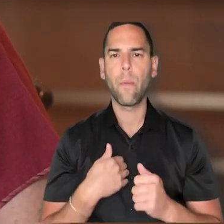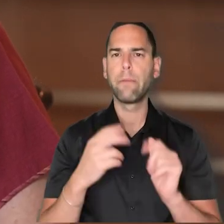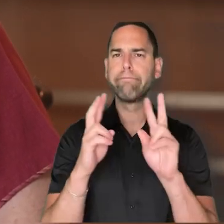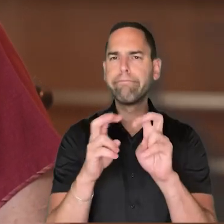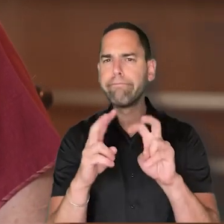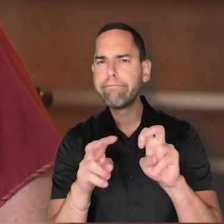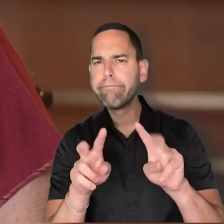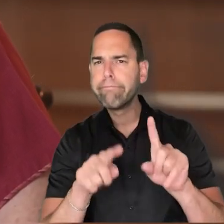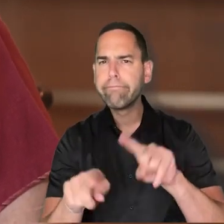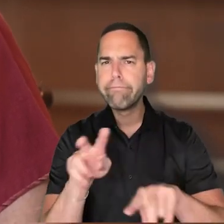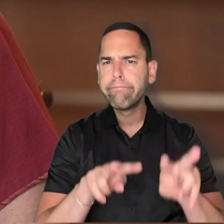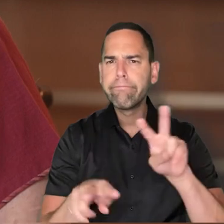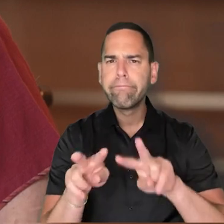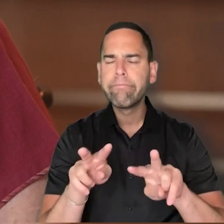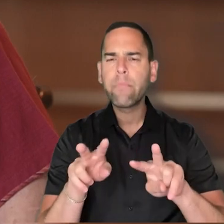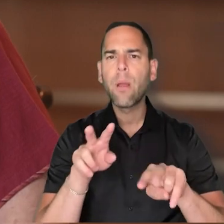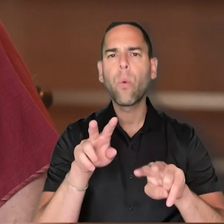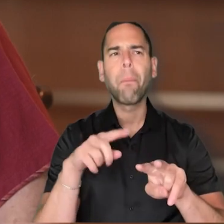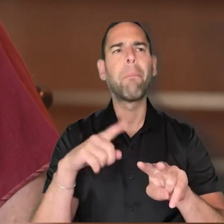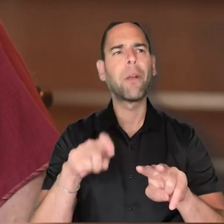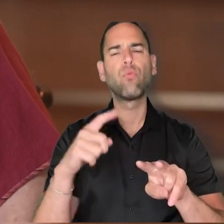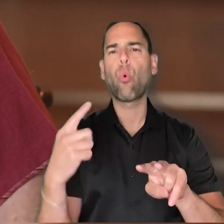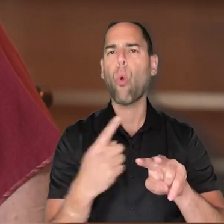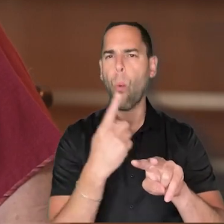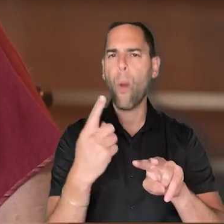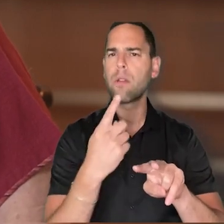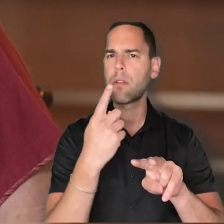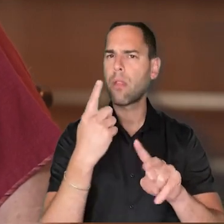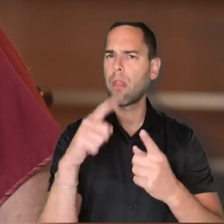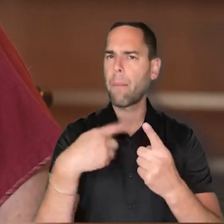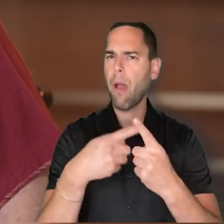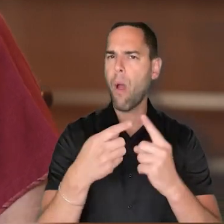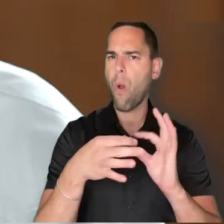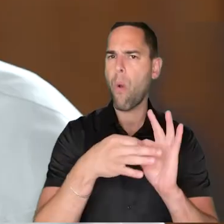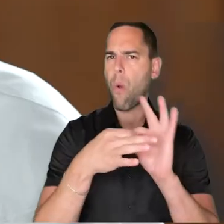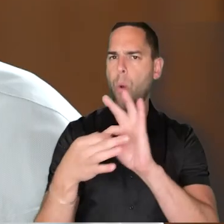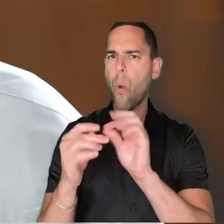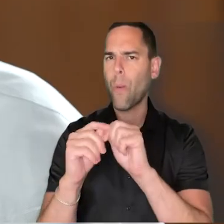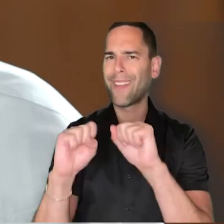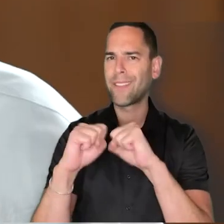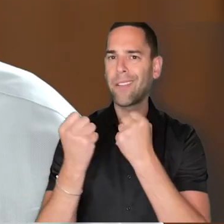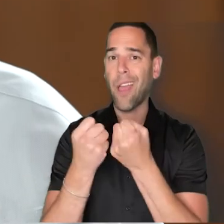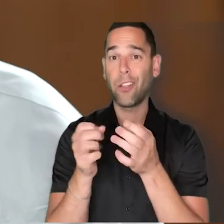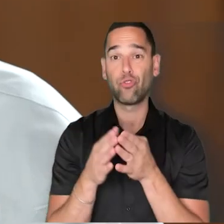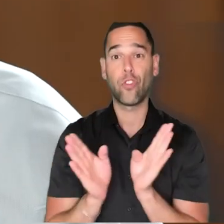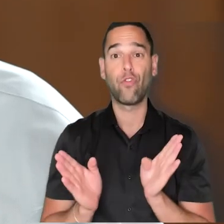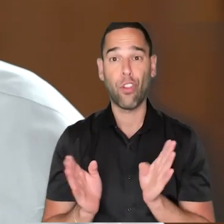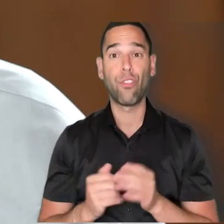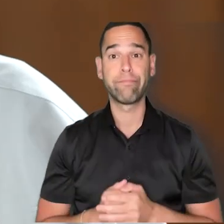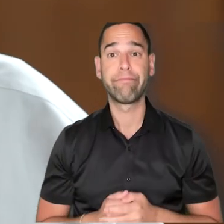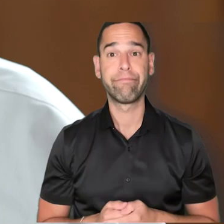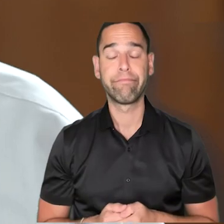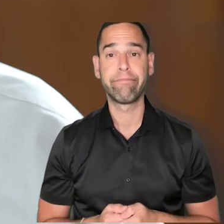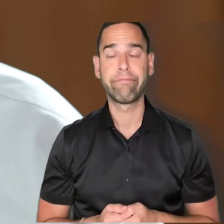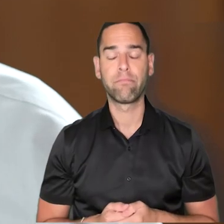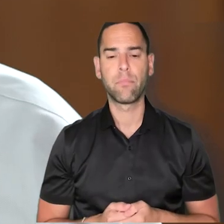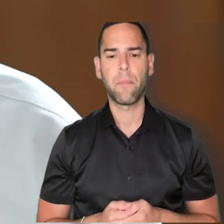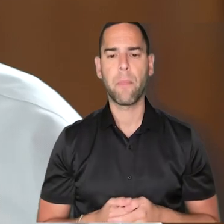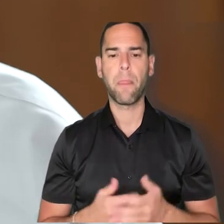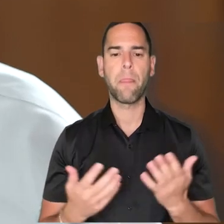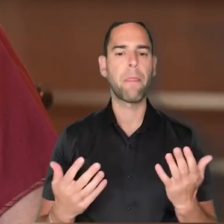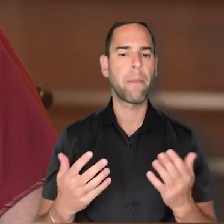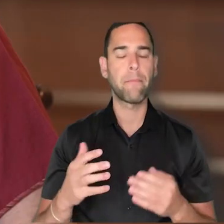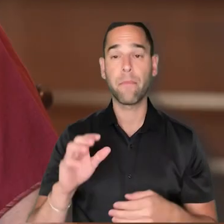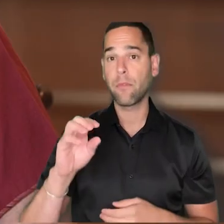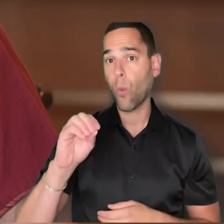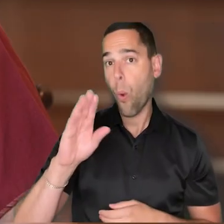we also have to look at in relationship to the society as a whole. And obviously, the